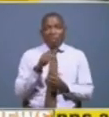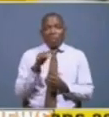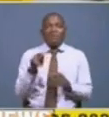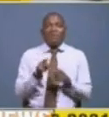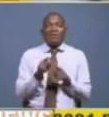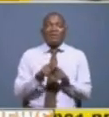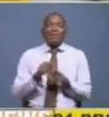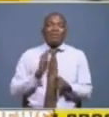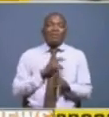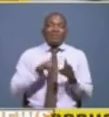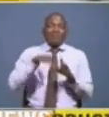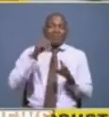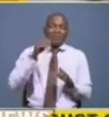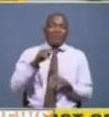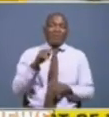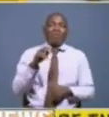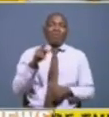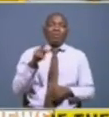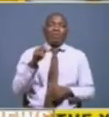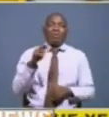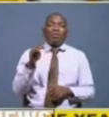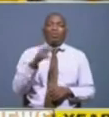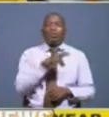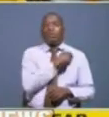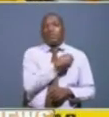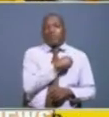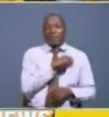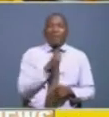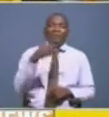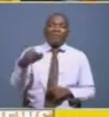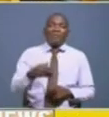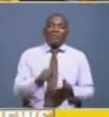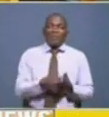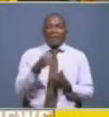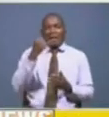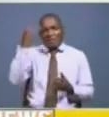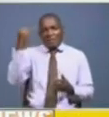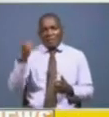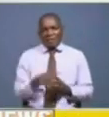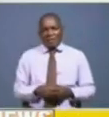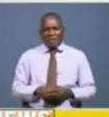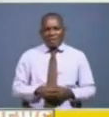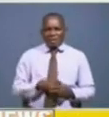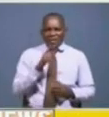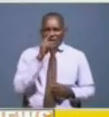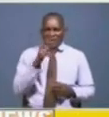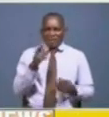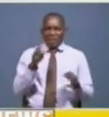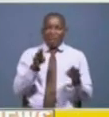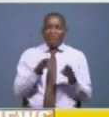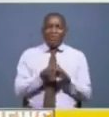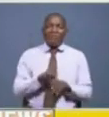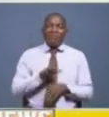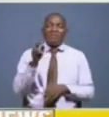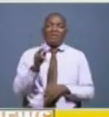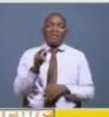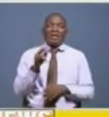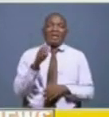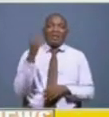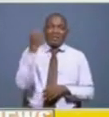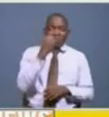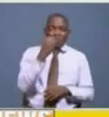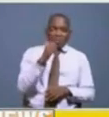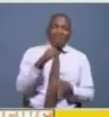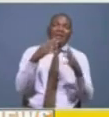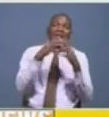as the board chair of the Kulebu Teaching Hospital, welcomed the initiative. If you go to Europe and the States,